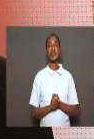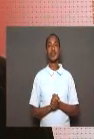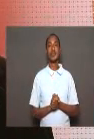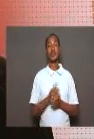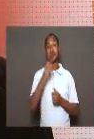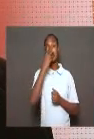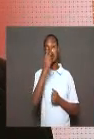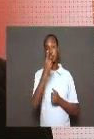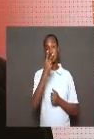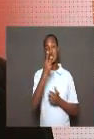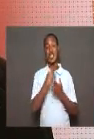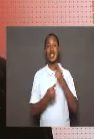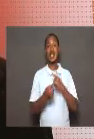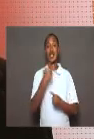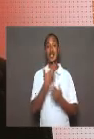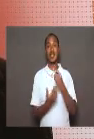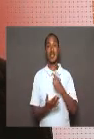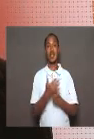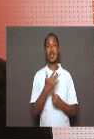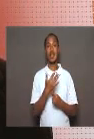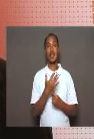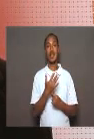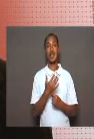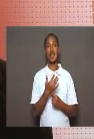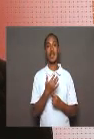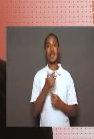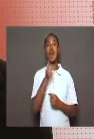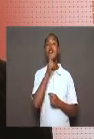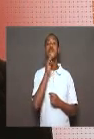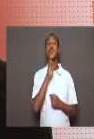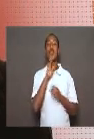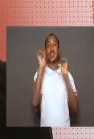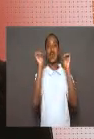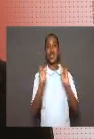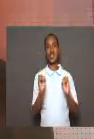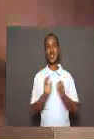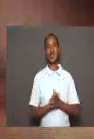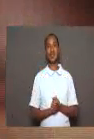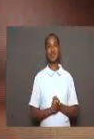move on and discuss amphoteric oxides.